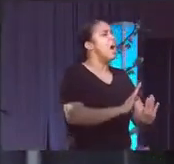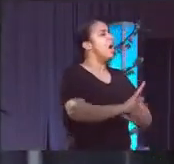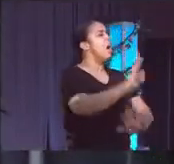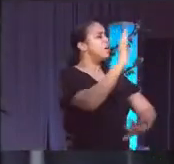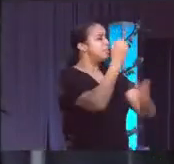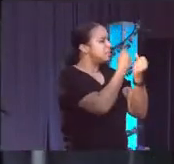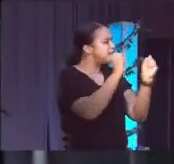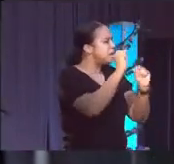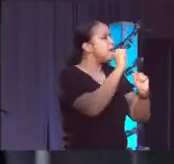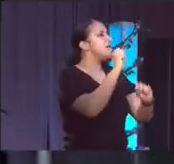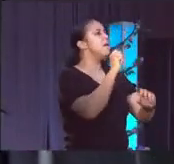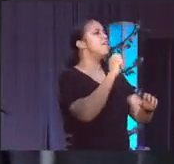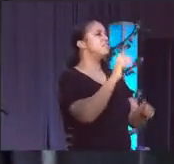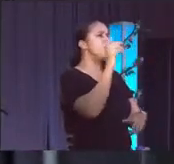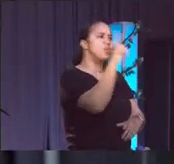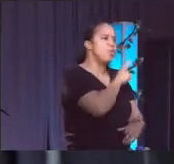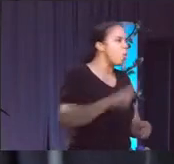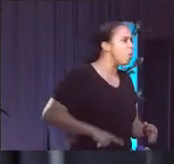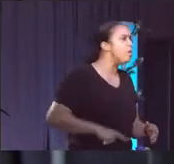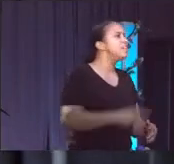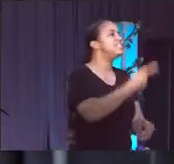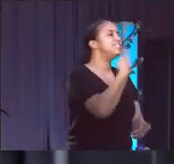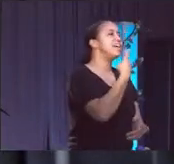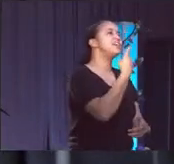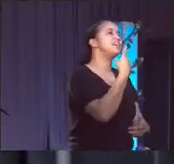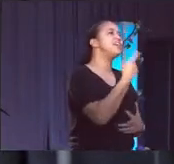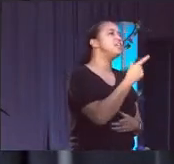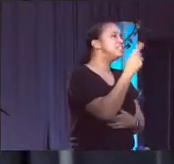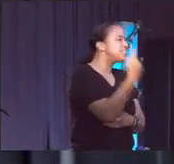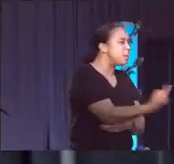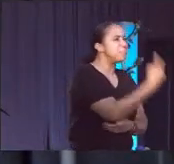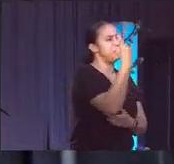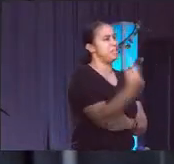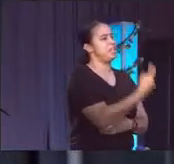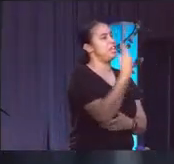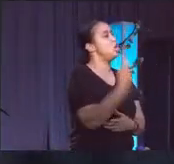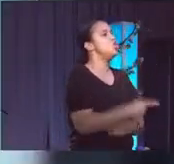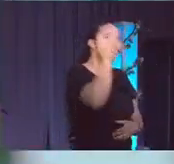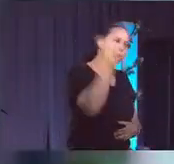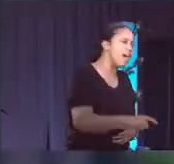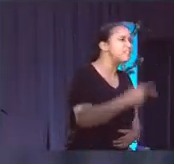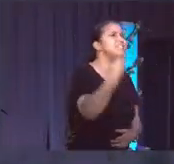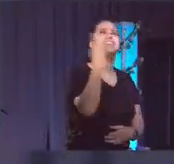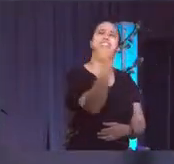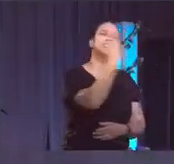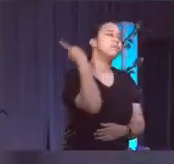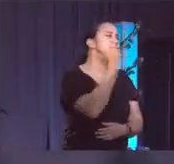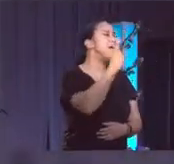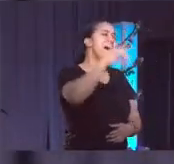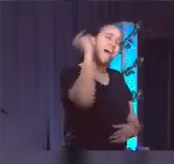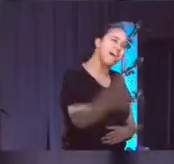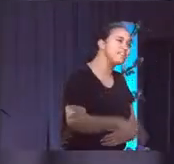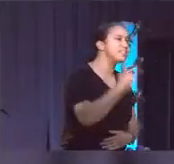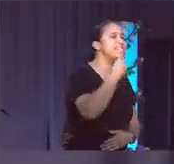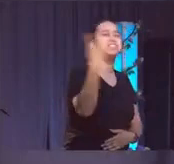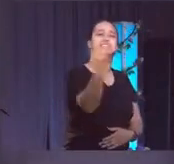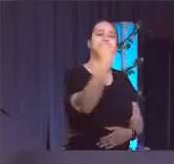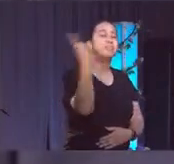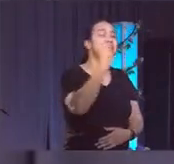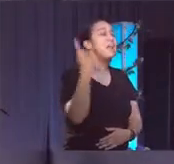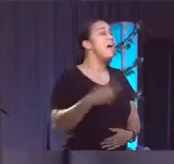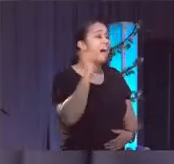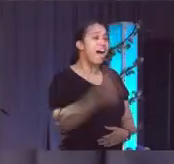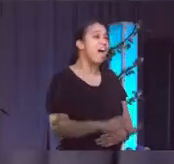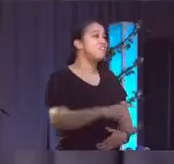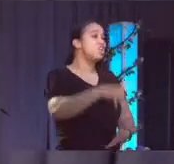the Lord say something. Who am I preaching to right now? Tell your neighbor, I got to say something. I got to say something. I